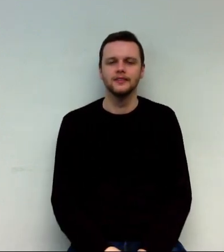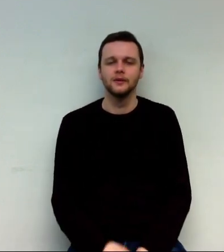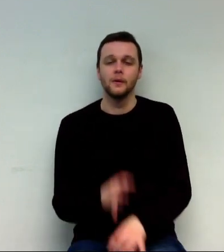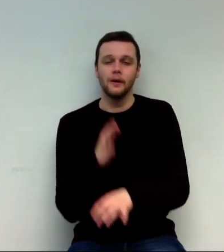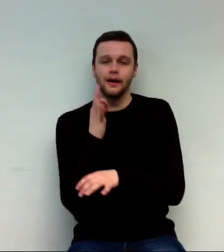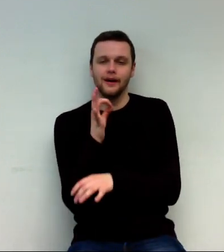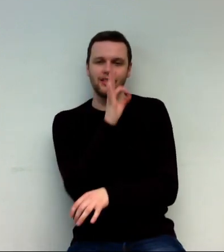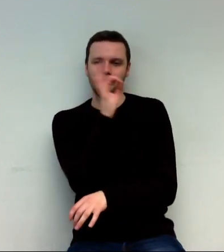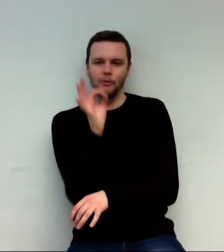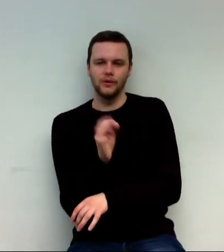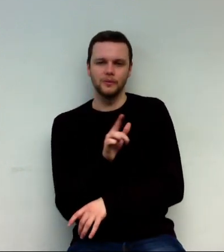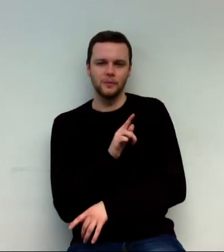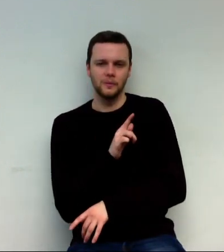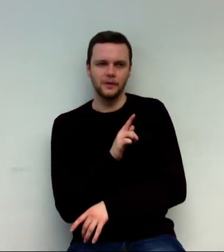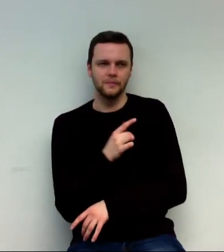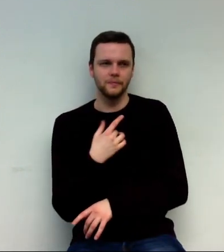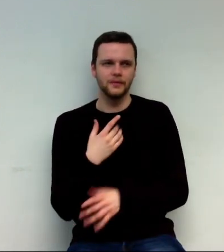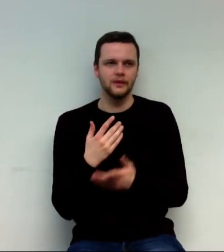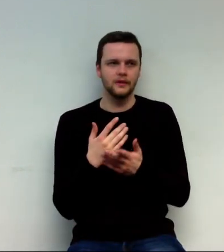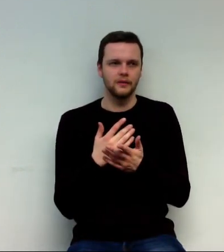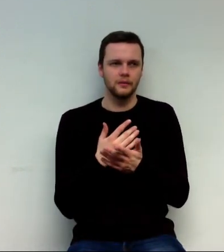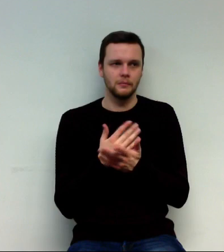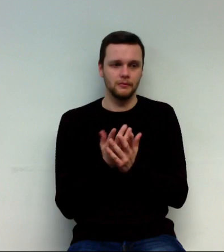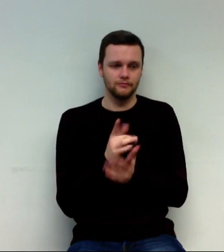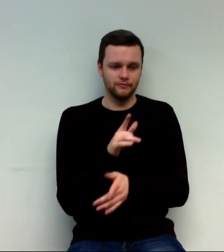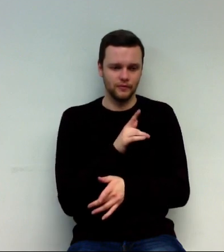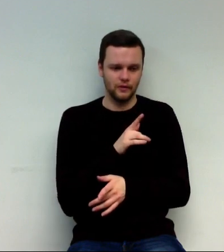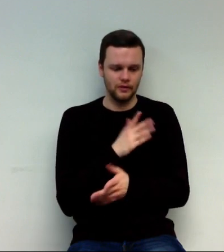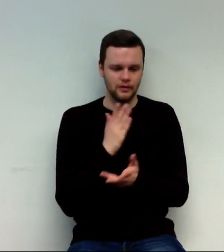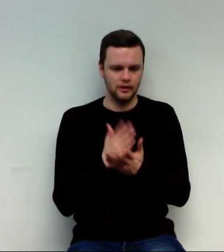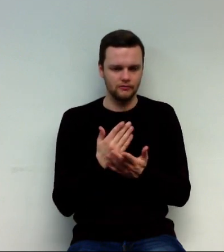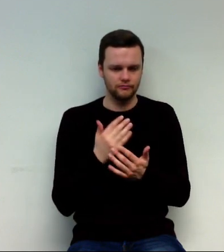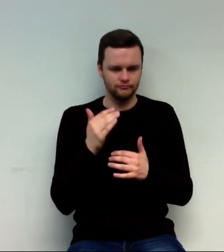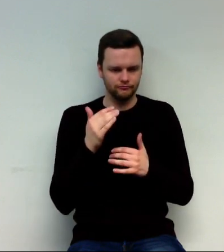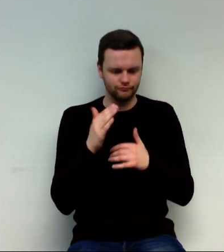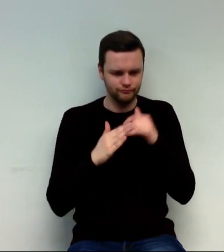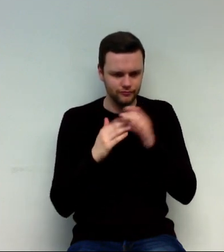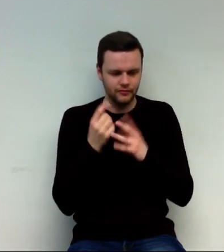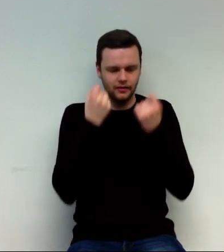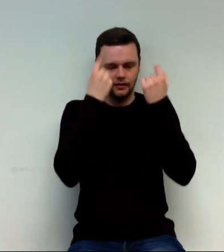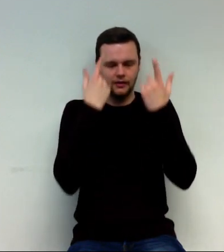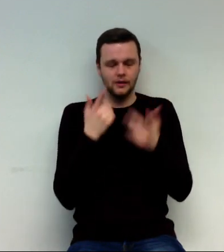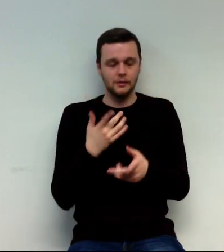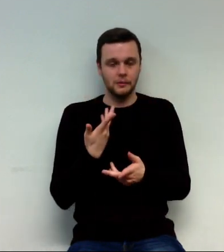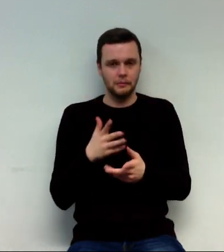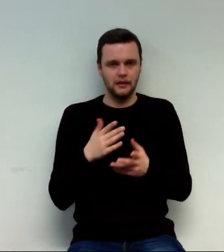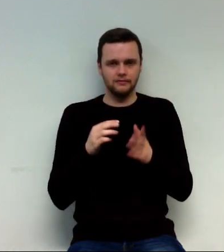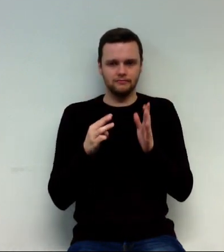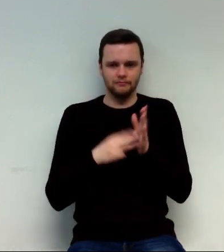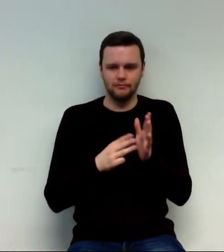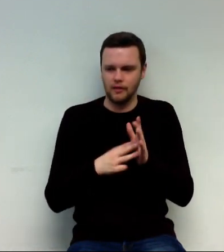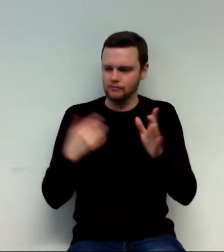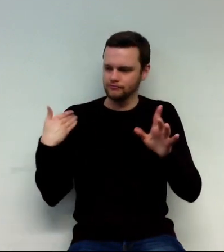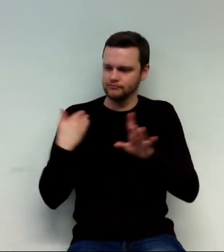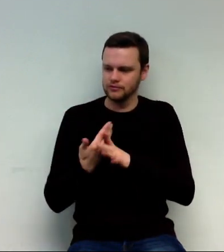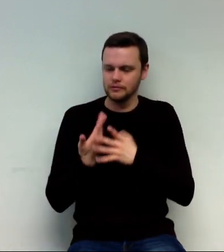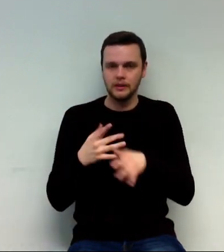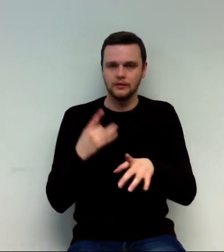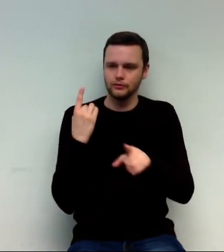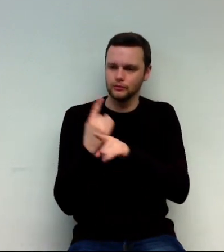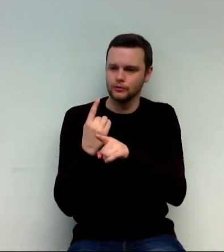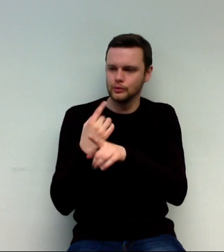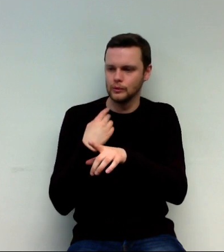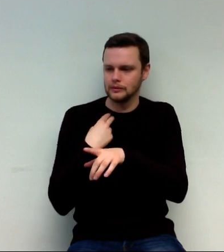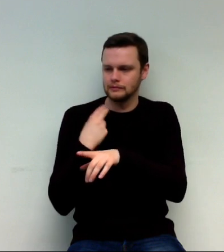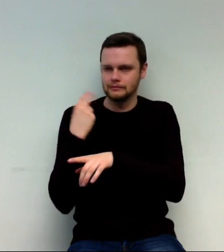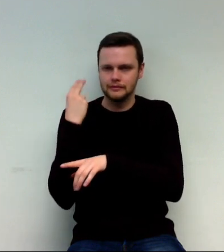that actually part of the reason that you guys are very clued up now is that you've spent the past few months talking to deaf artists,